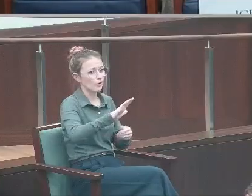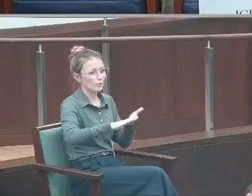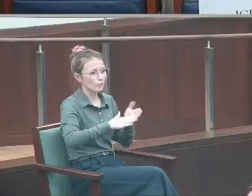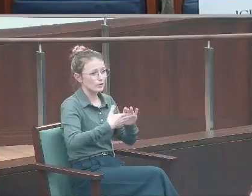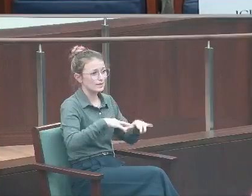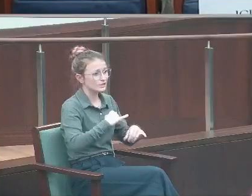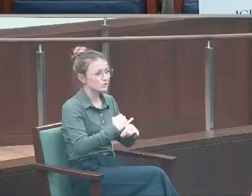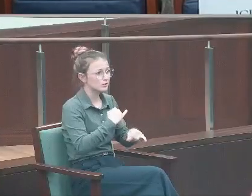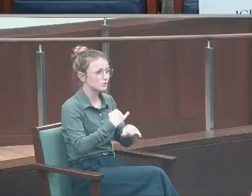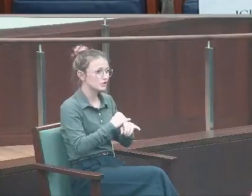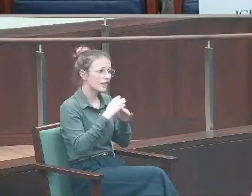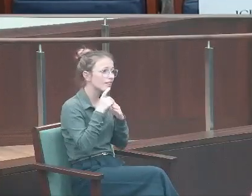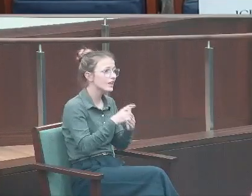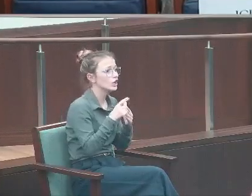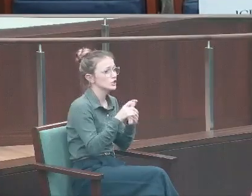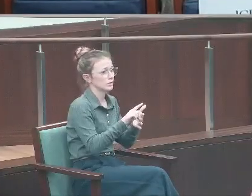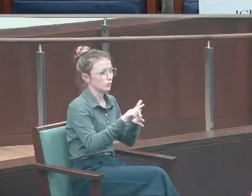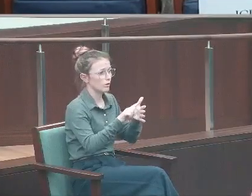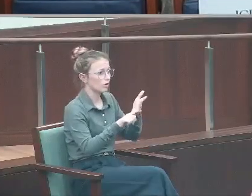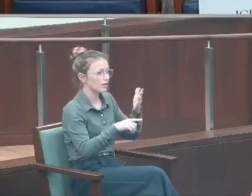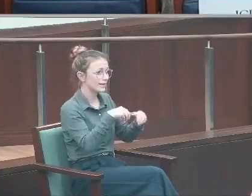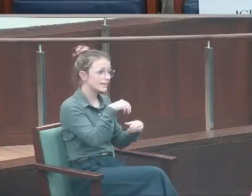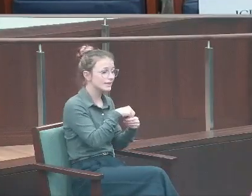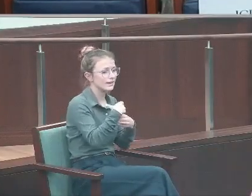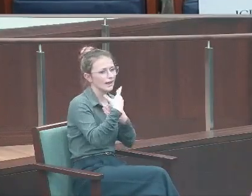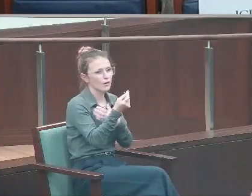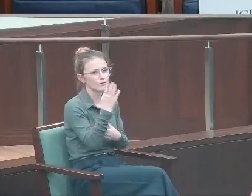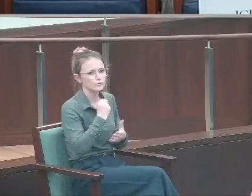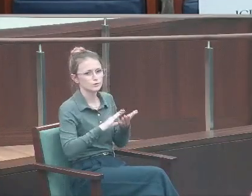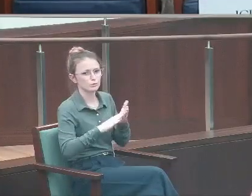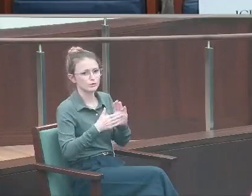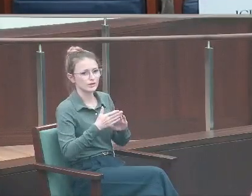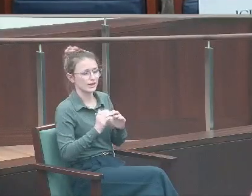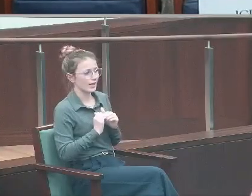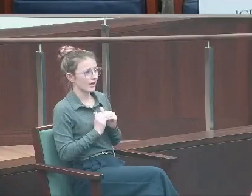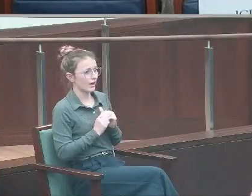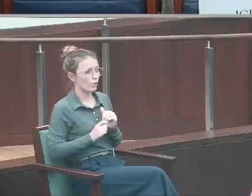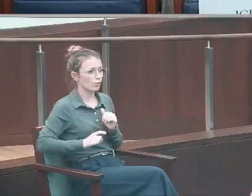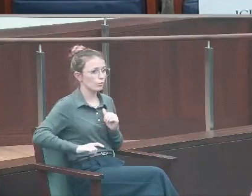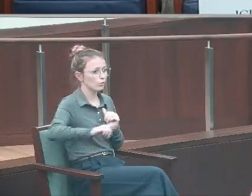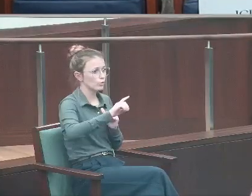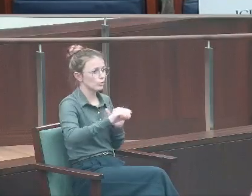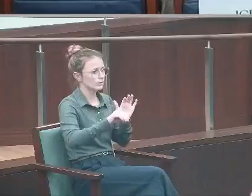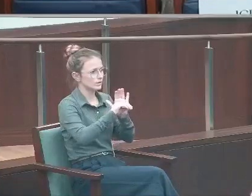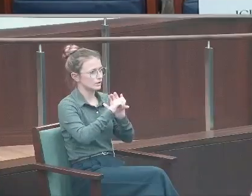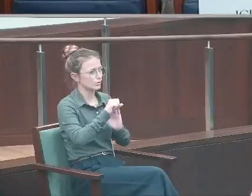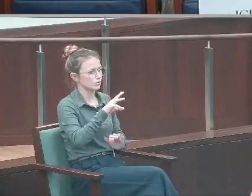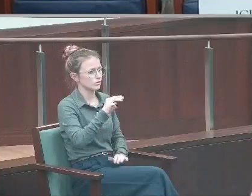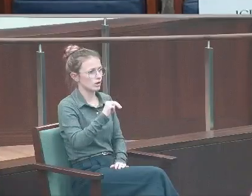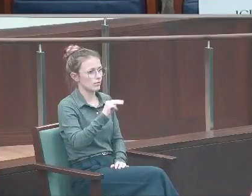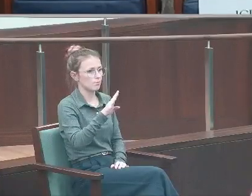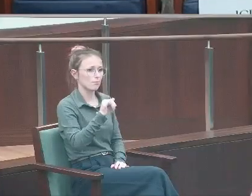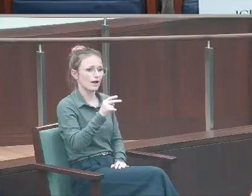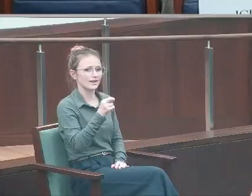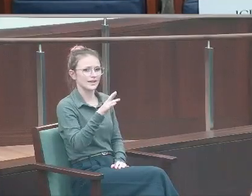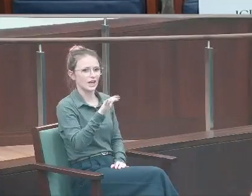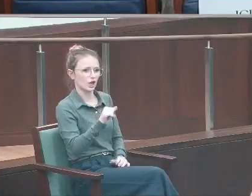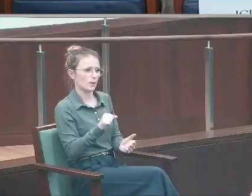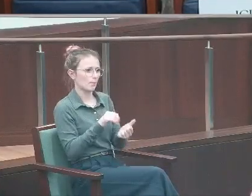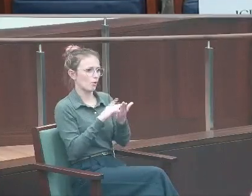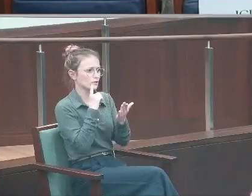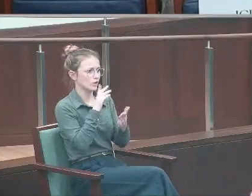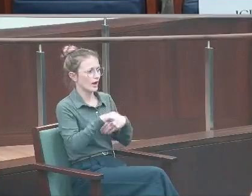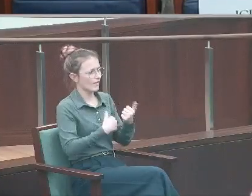both within and outside of the Jewish community. And the ways in which the zero-sum binary approach to everything we're talking about here,